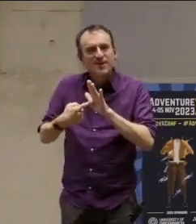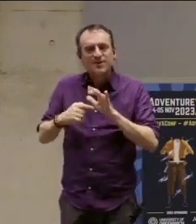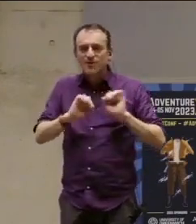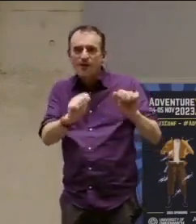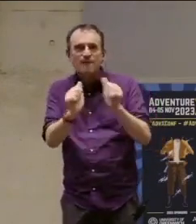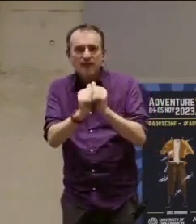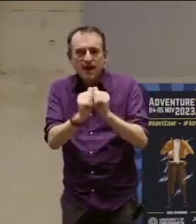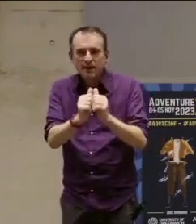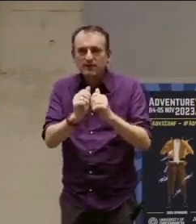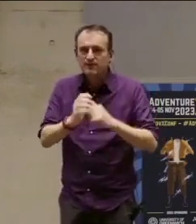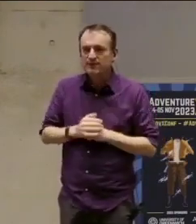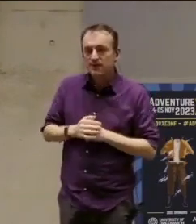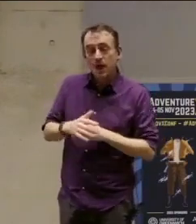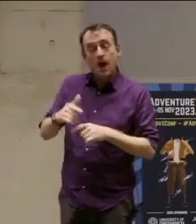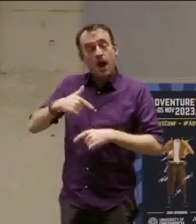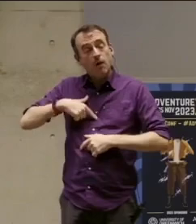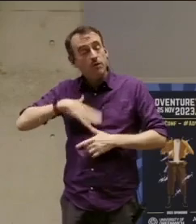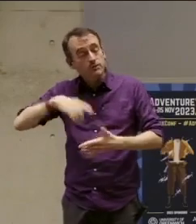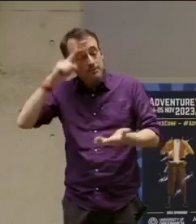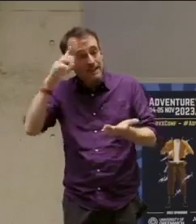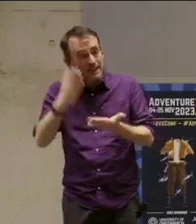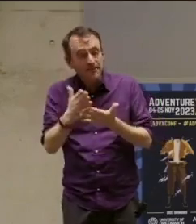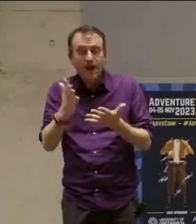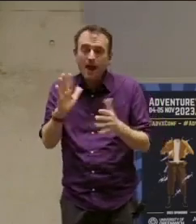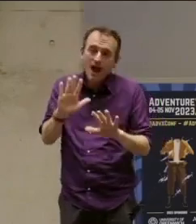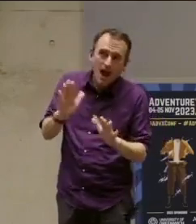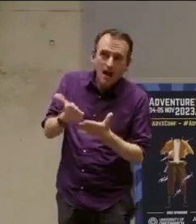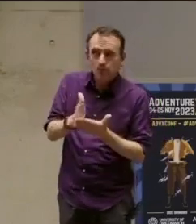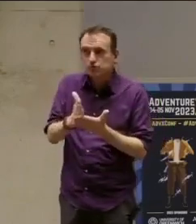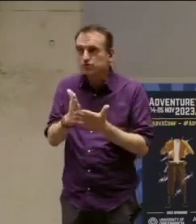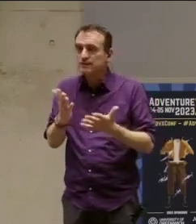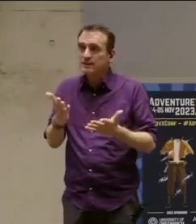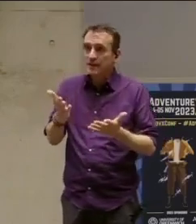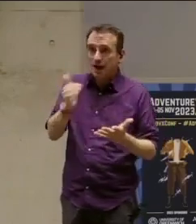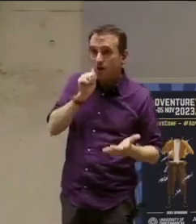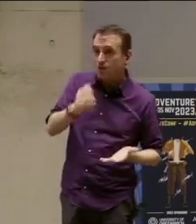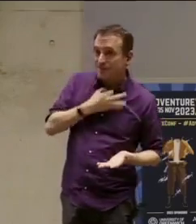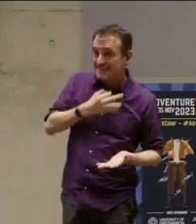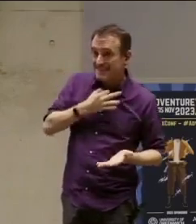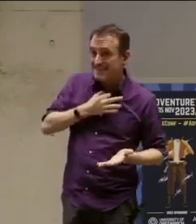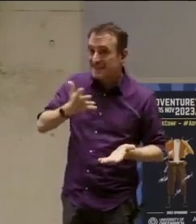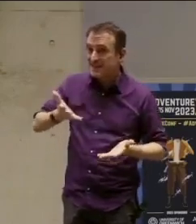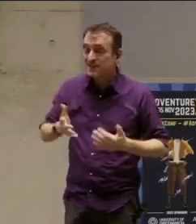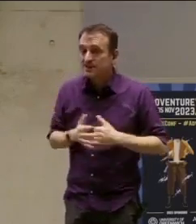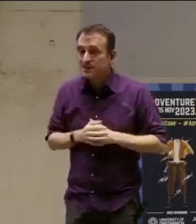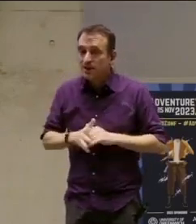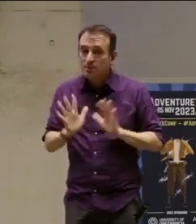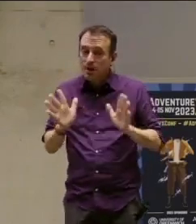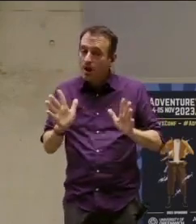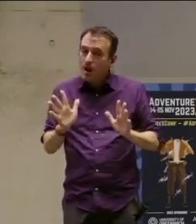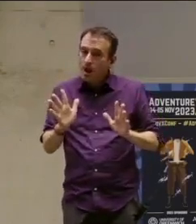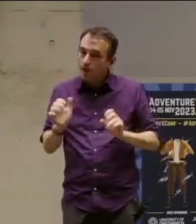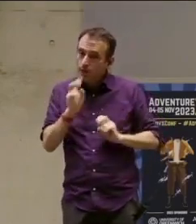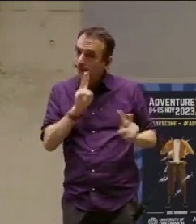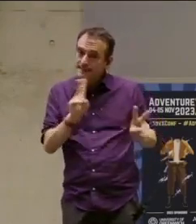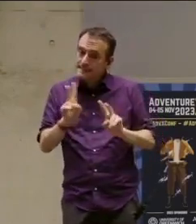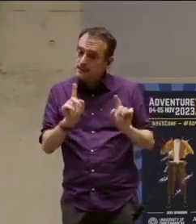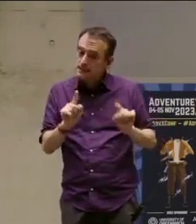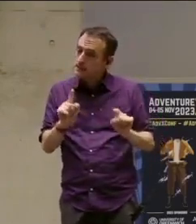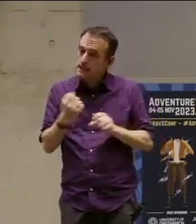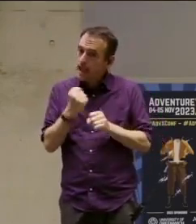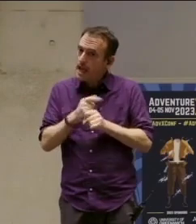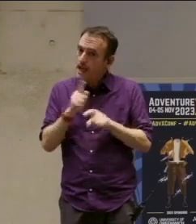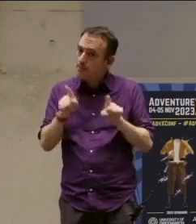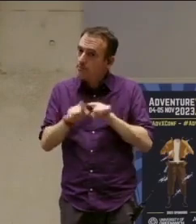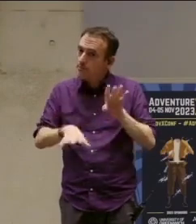Because I would like to believe, and I don't know, right? I'm asking, and maybe it's rhetorical, maybe it's not, that I haven't seen a game like this before. And